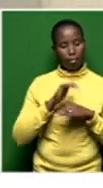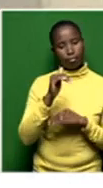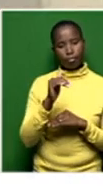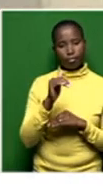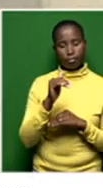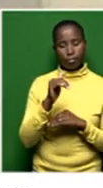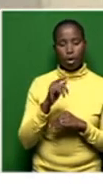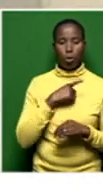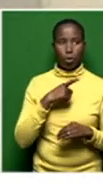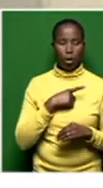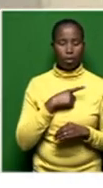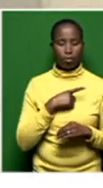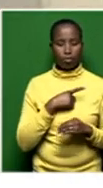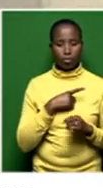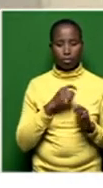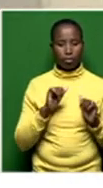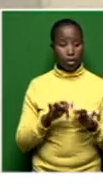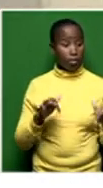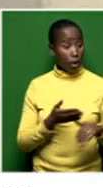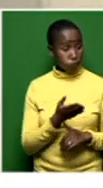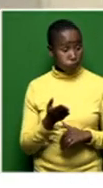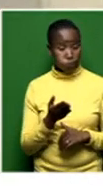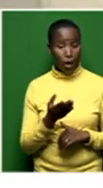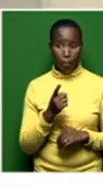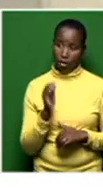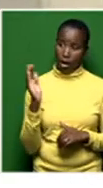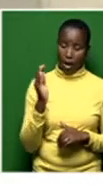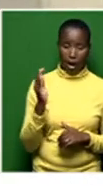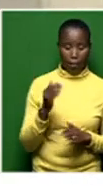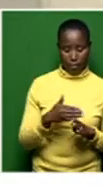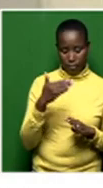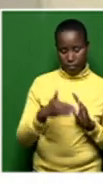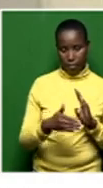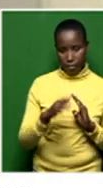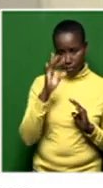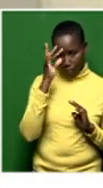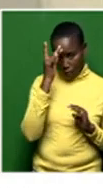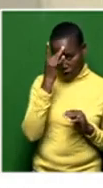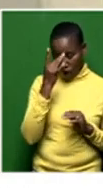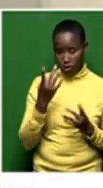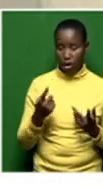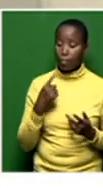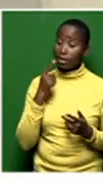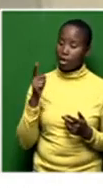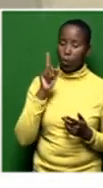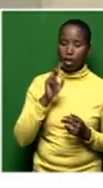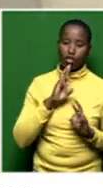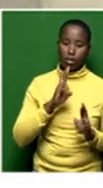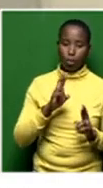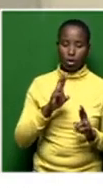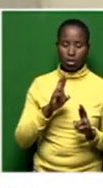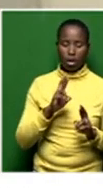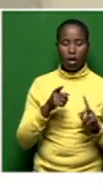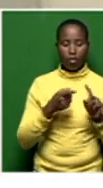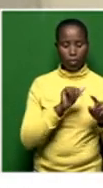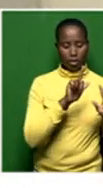people that are set to exit come end of the month. He has promised to respond within